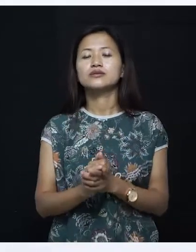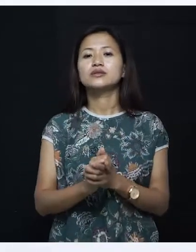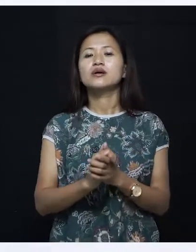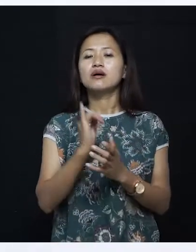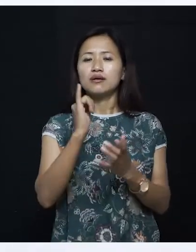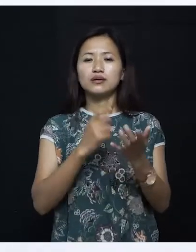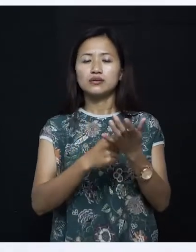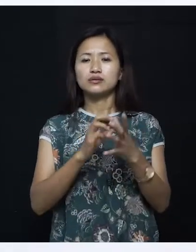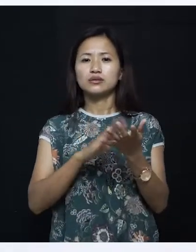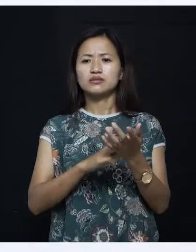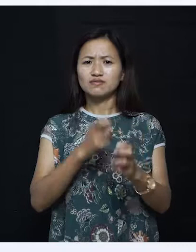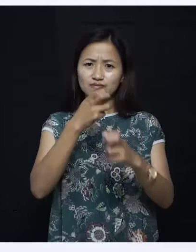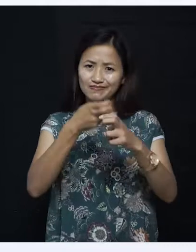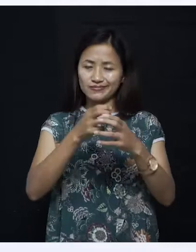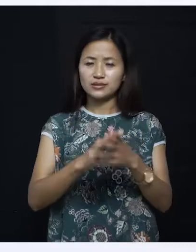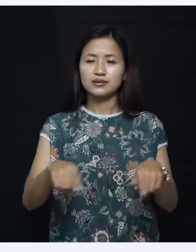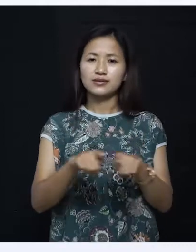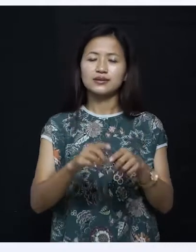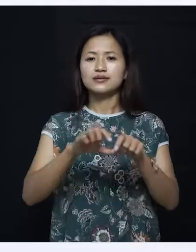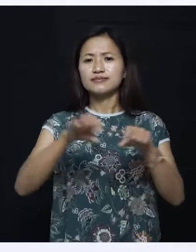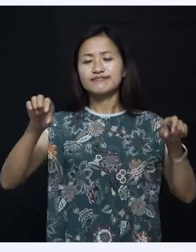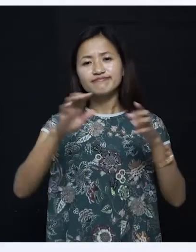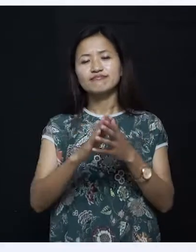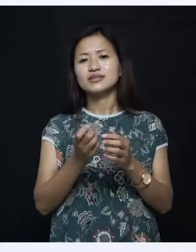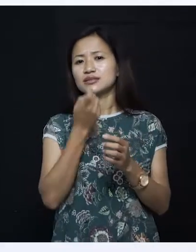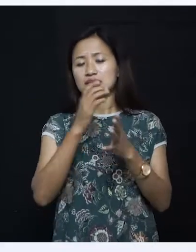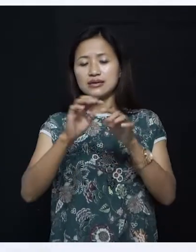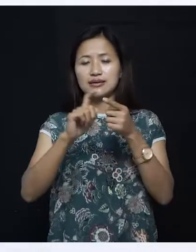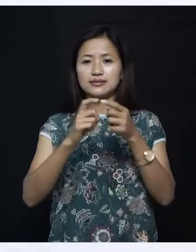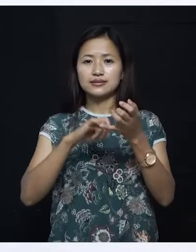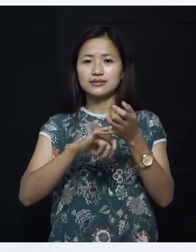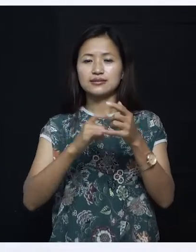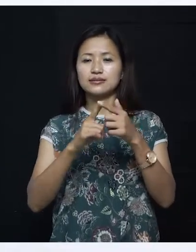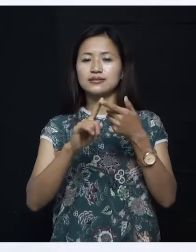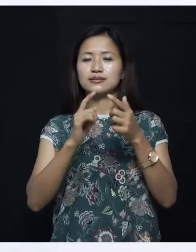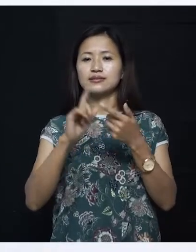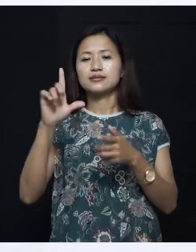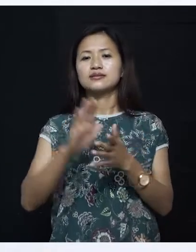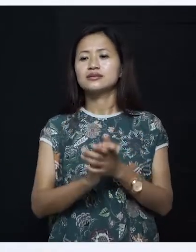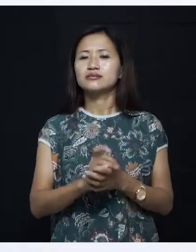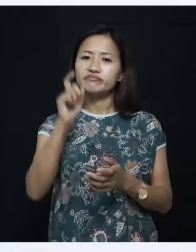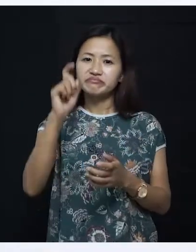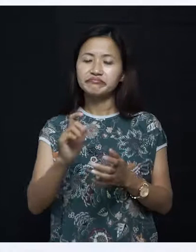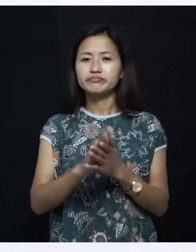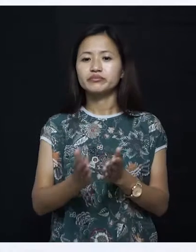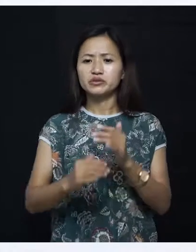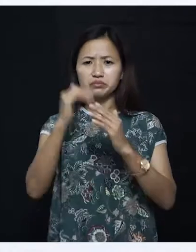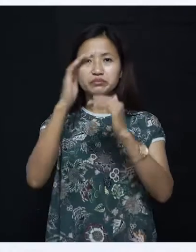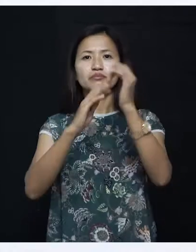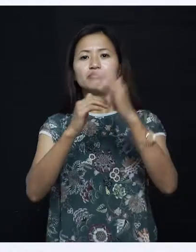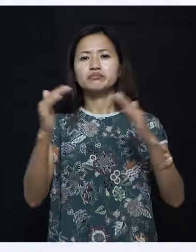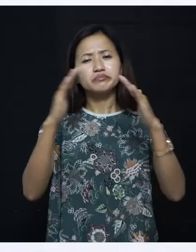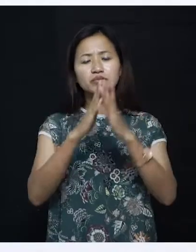steel, isn't it, for everything, for the construction of, it can be anything, we need iron and steel. So that is the